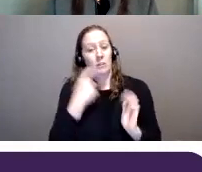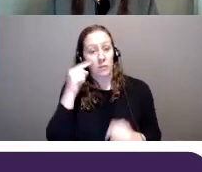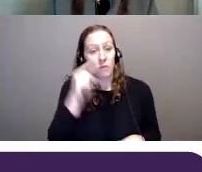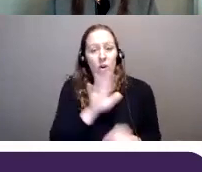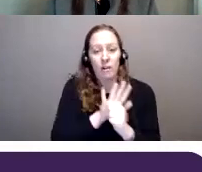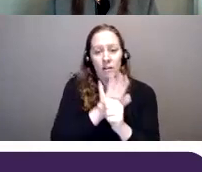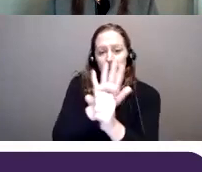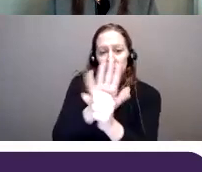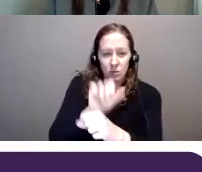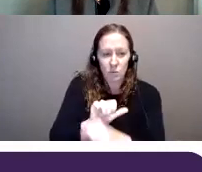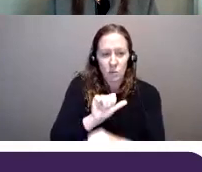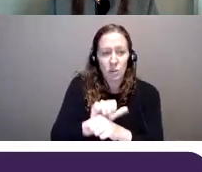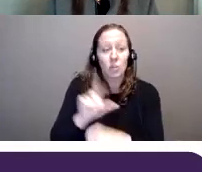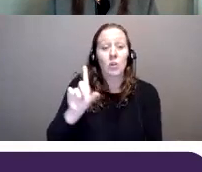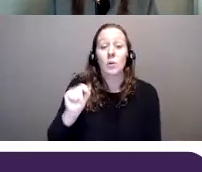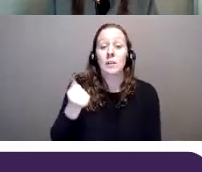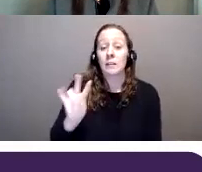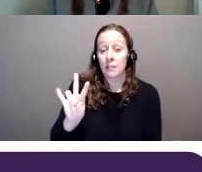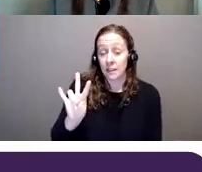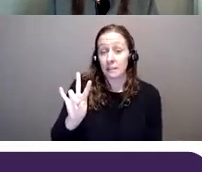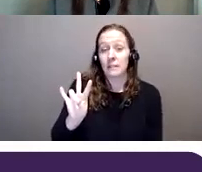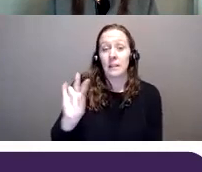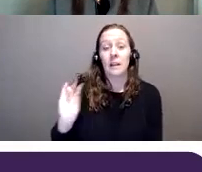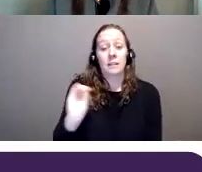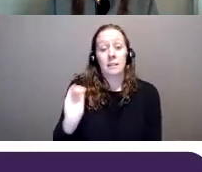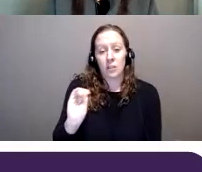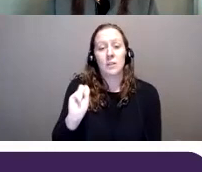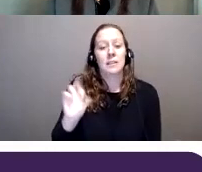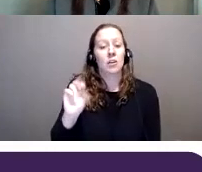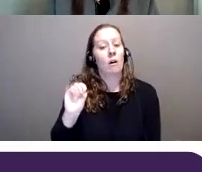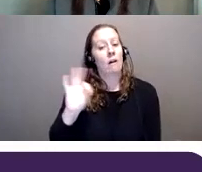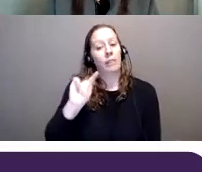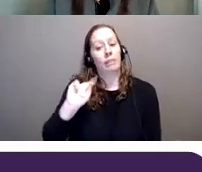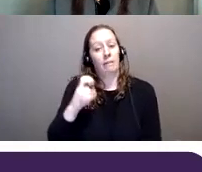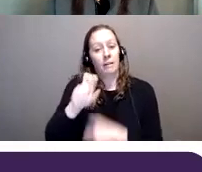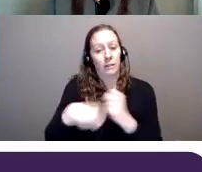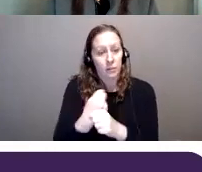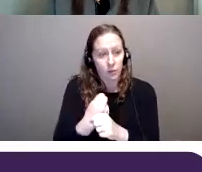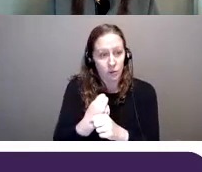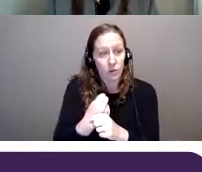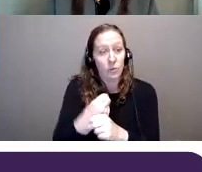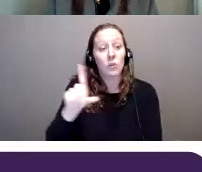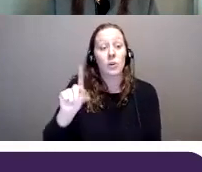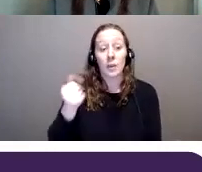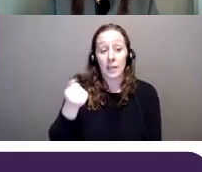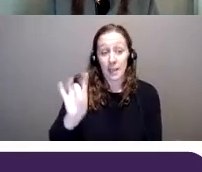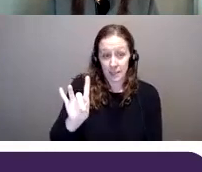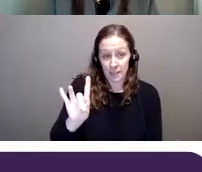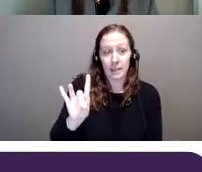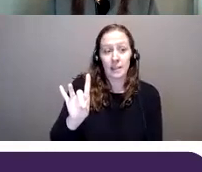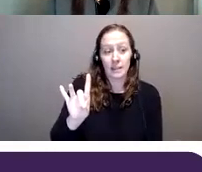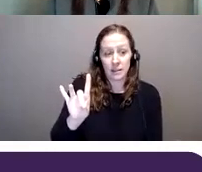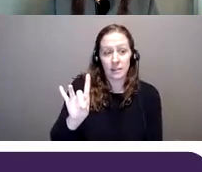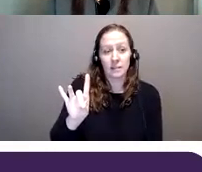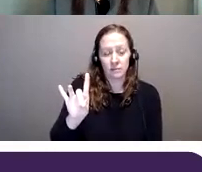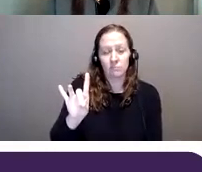she was honored at Ontario's Senior of the Year. And the following year in 2018, recognized in the House